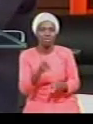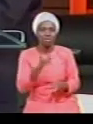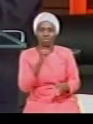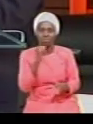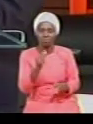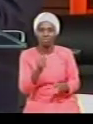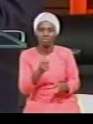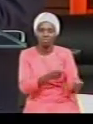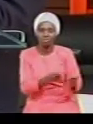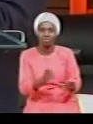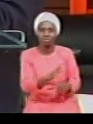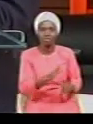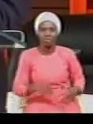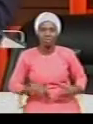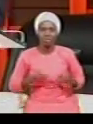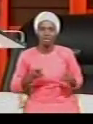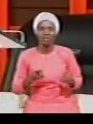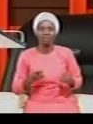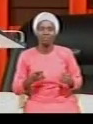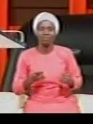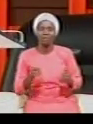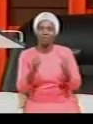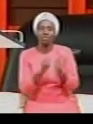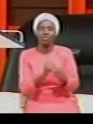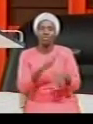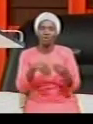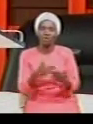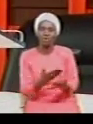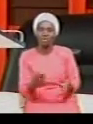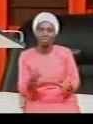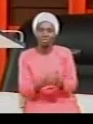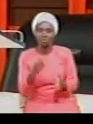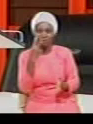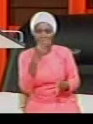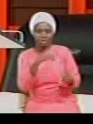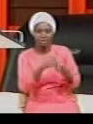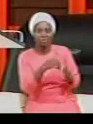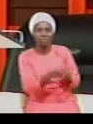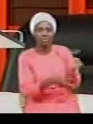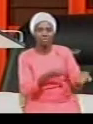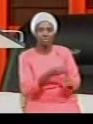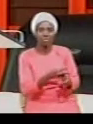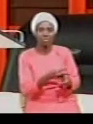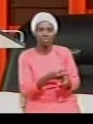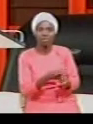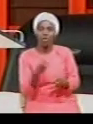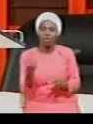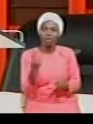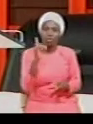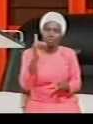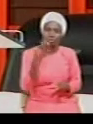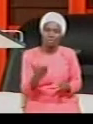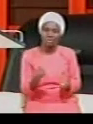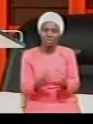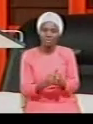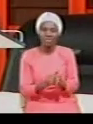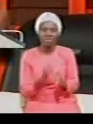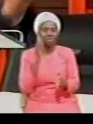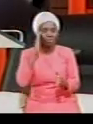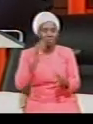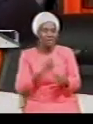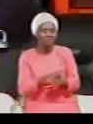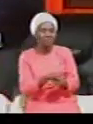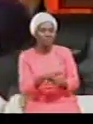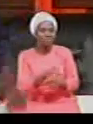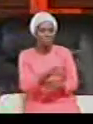the land. Only one thing will guide you. Only one thing will influence you.